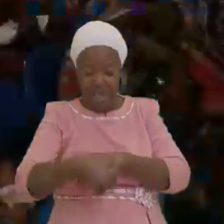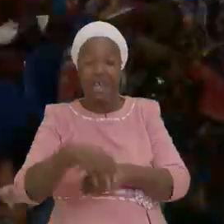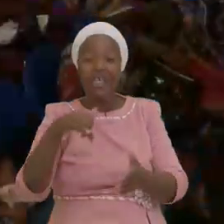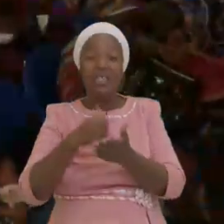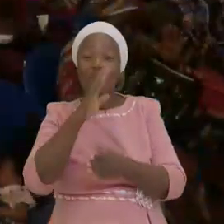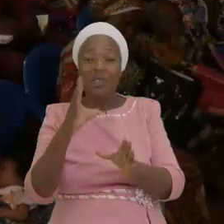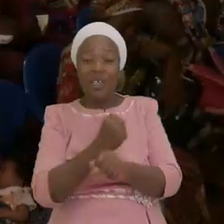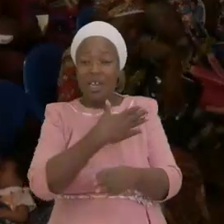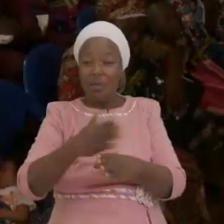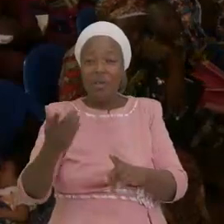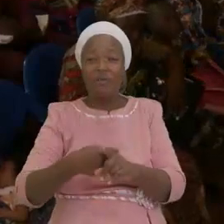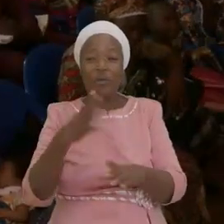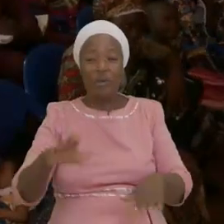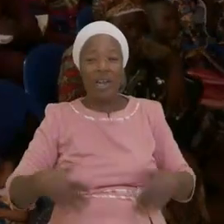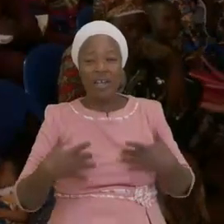your life.